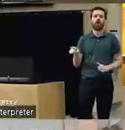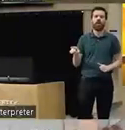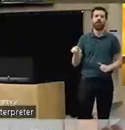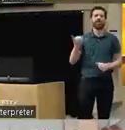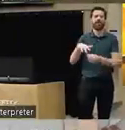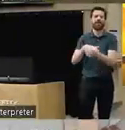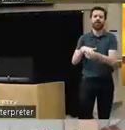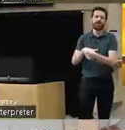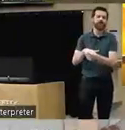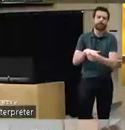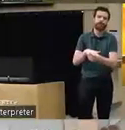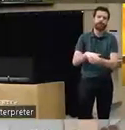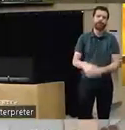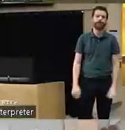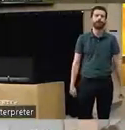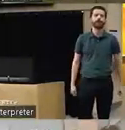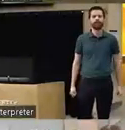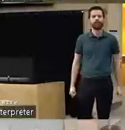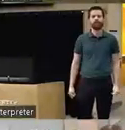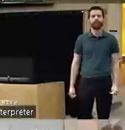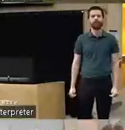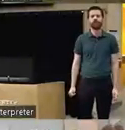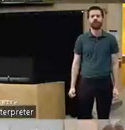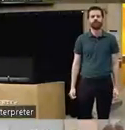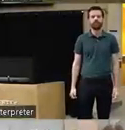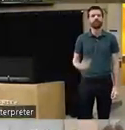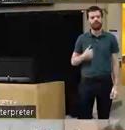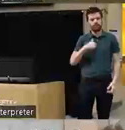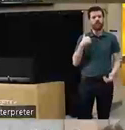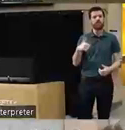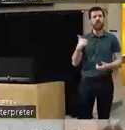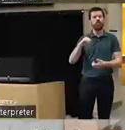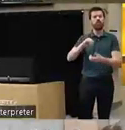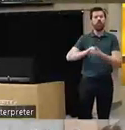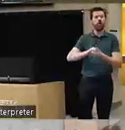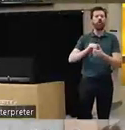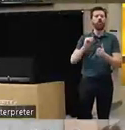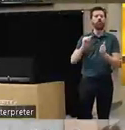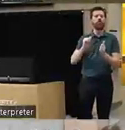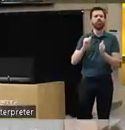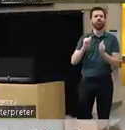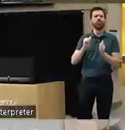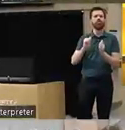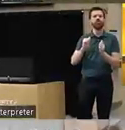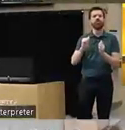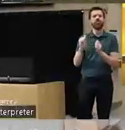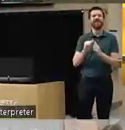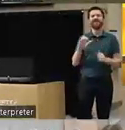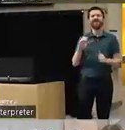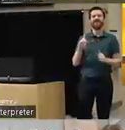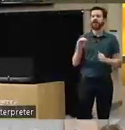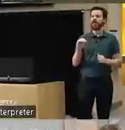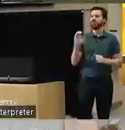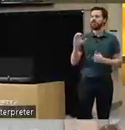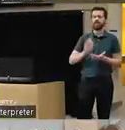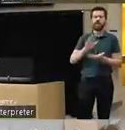area. We have other partners through the Porter and the CVMC Medical Center. And